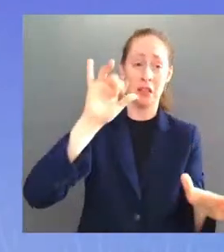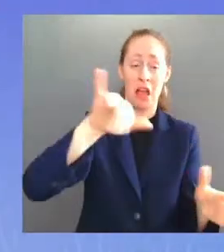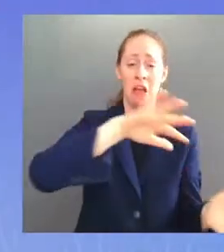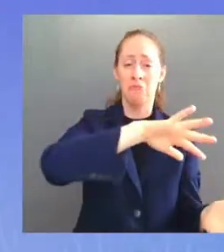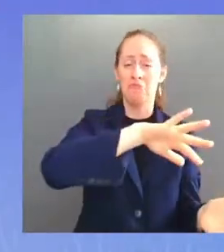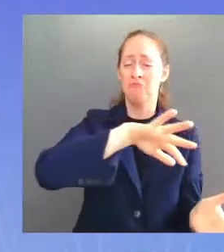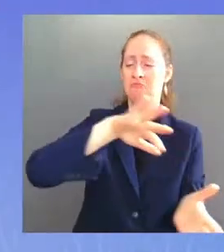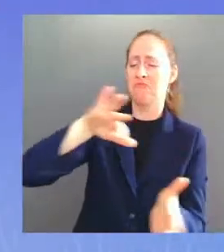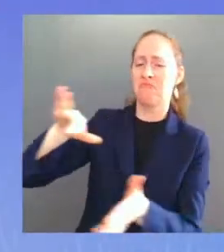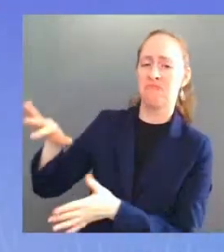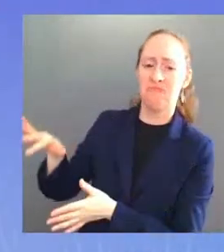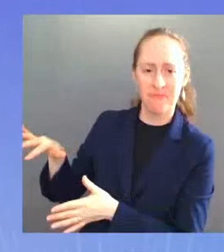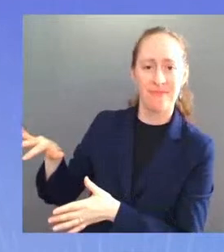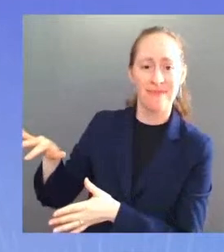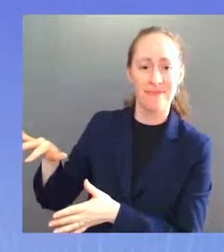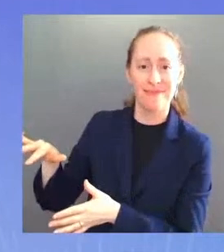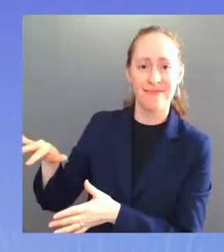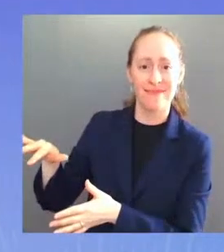voted for Judge Jackson.